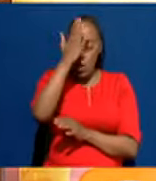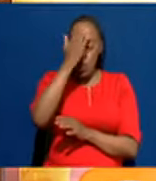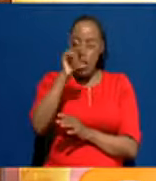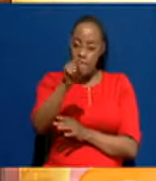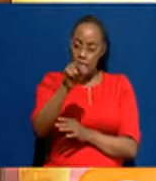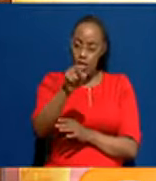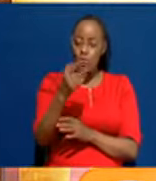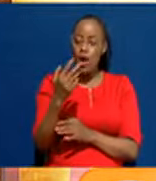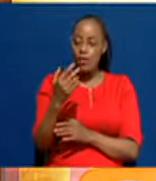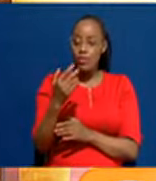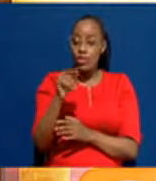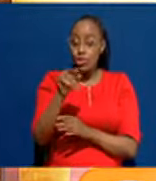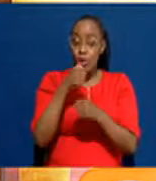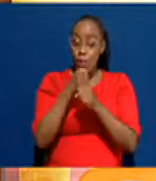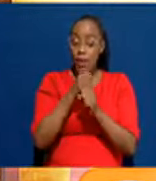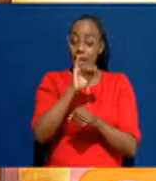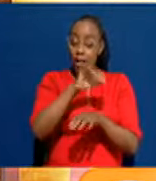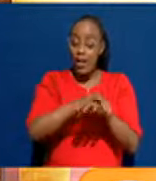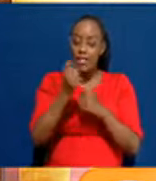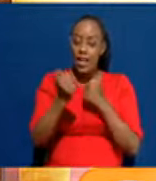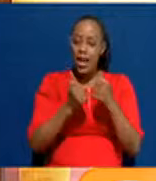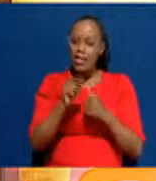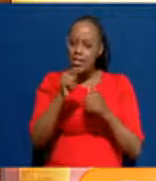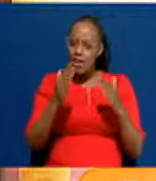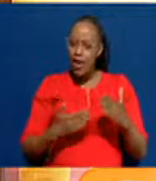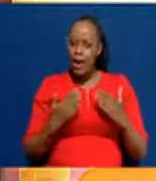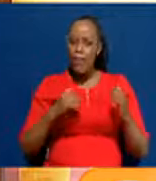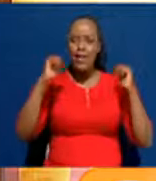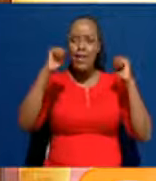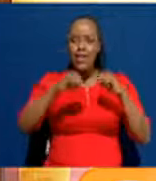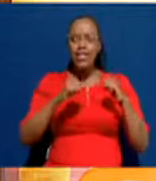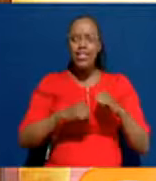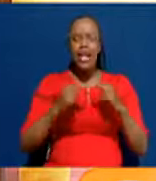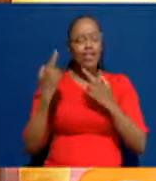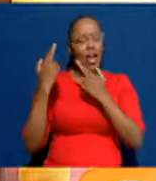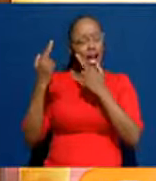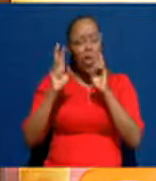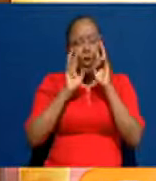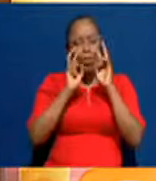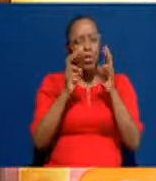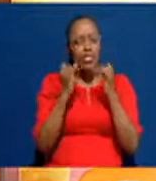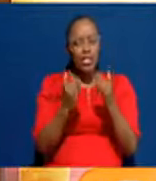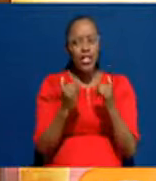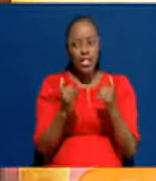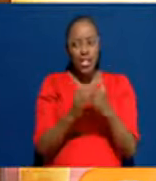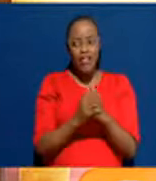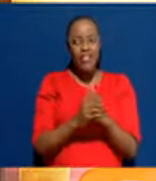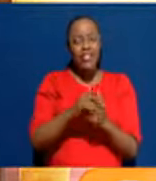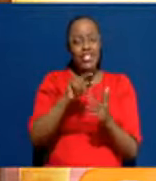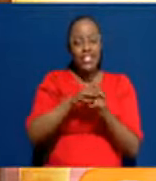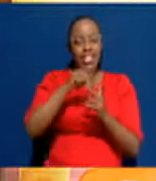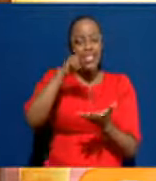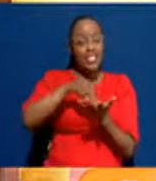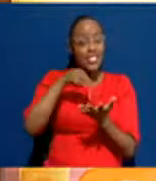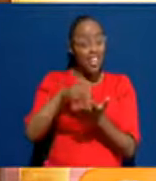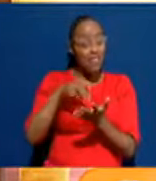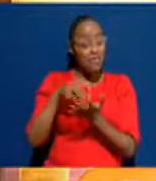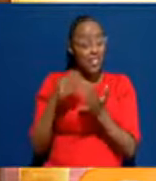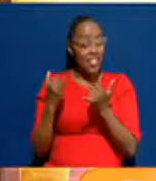of you, Sio? Yes, because of me. Alifraya. Hey, Sana. I hope I'm a watch. I'm the Kuruka.